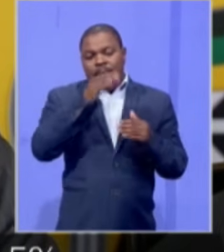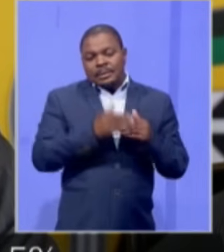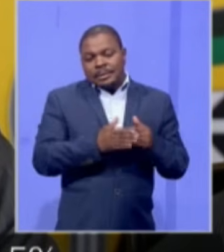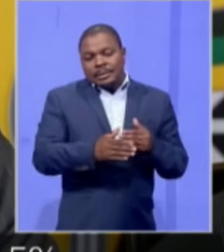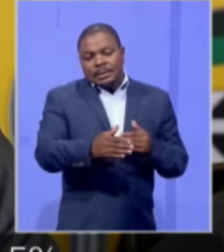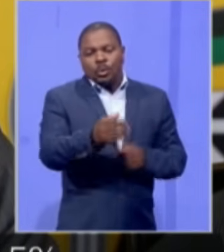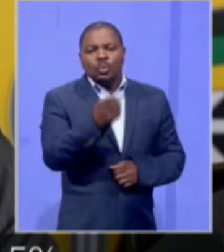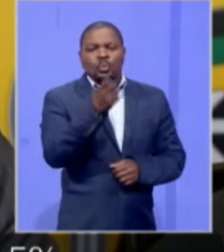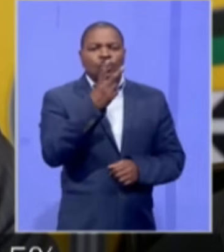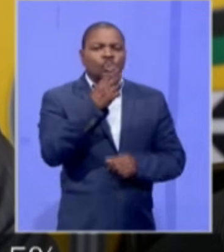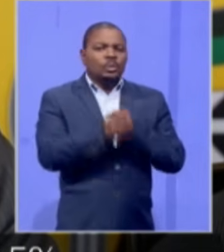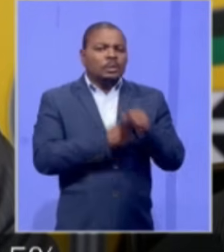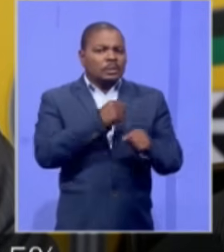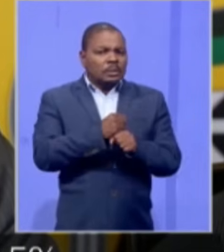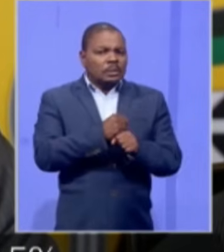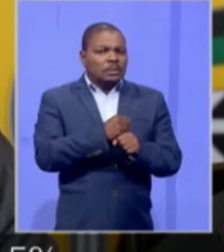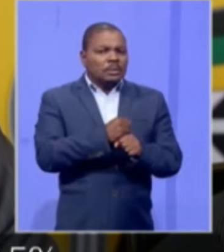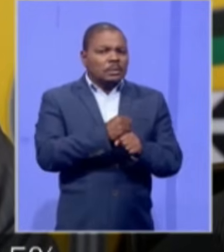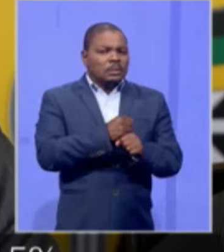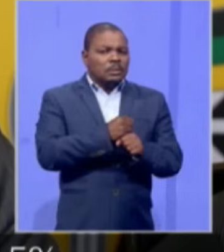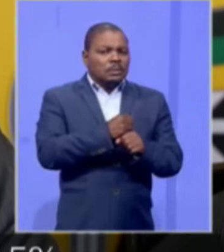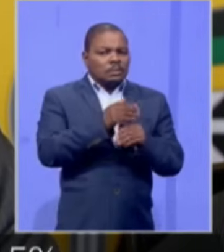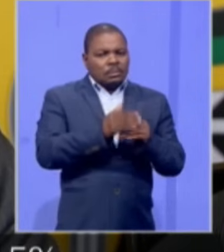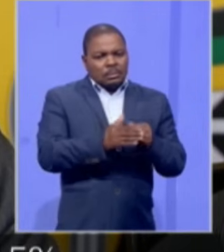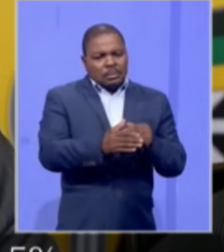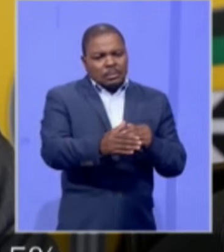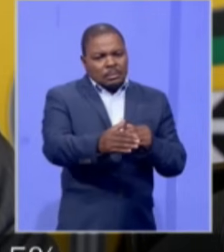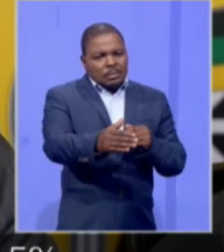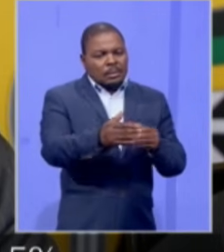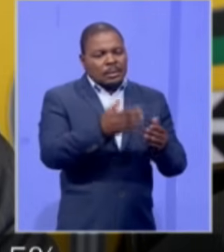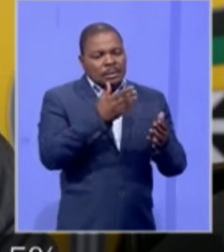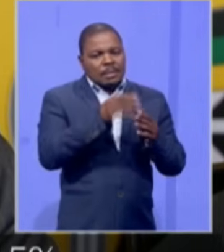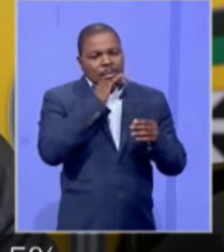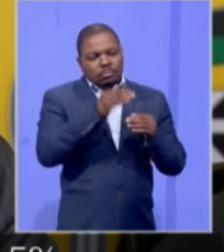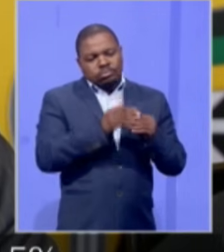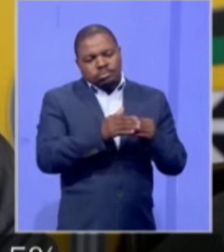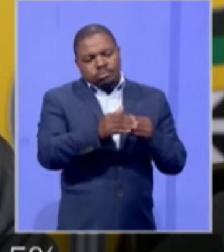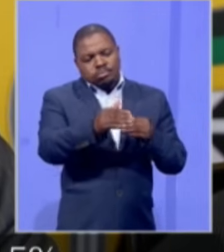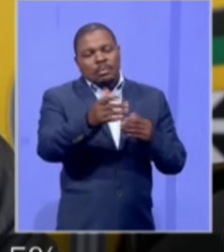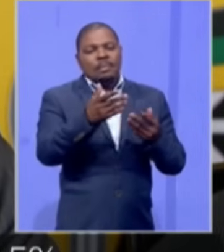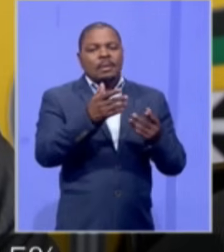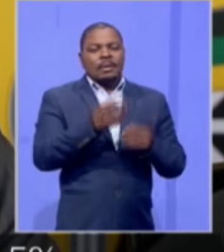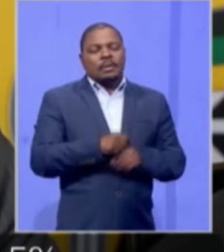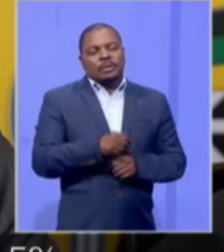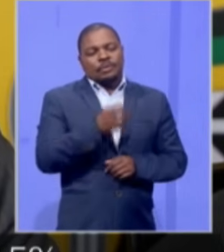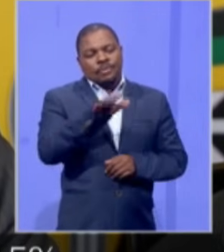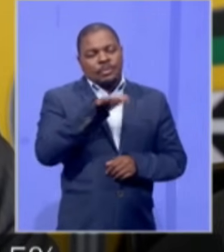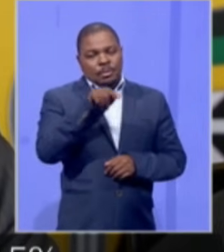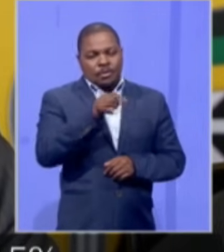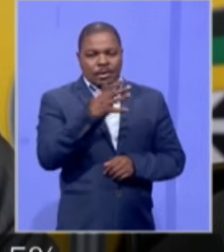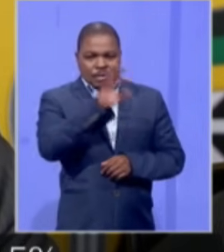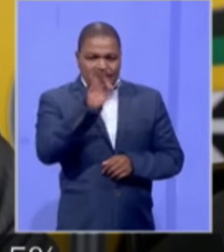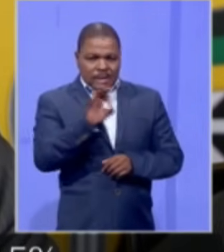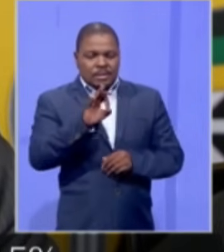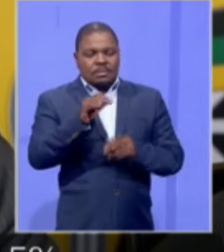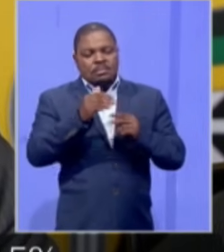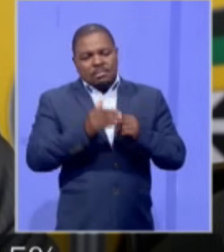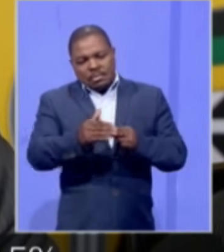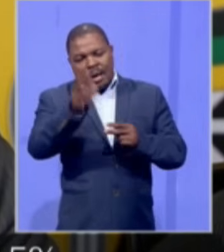years, bringing VAT to 15.5% in 2025 and 16%